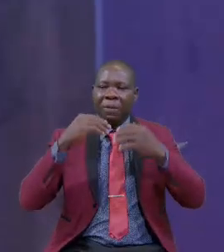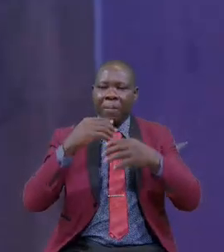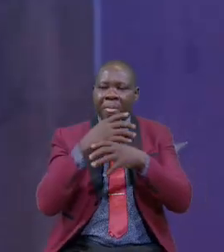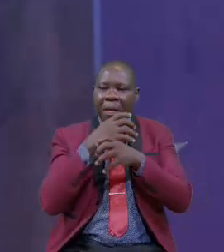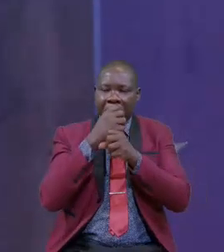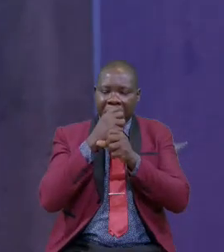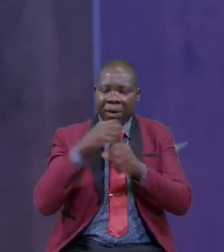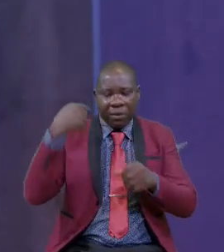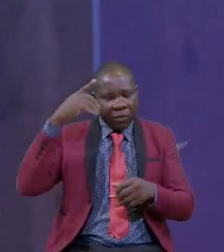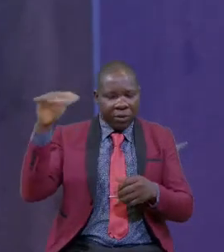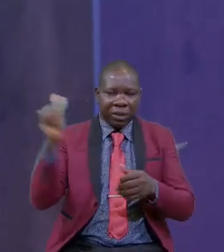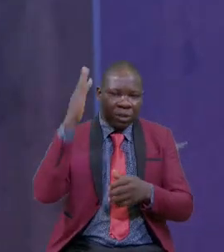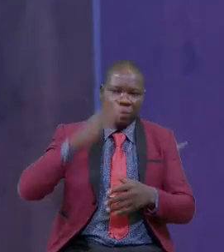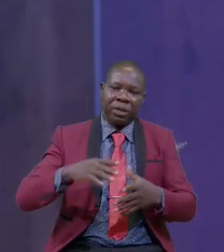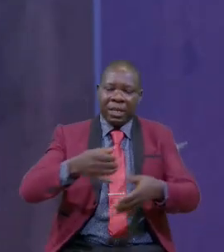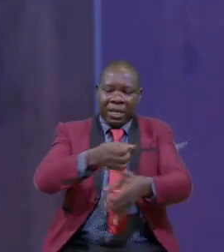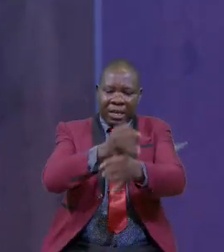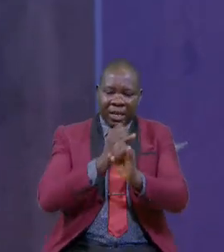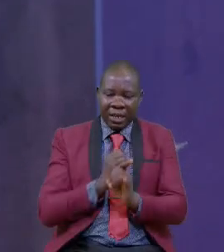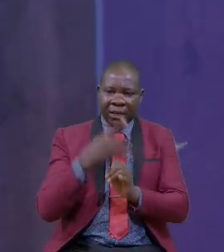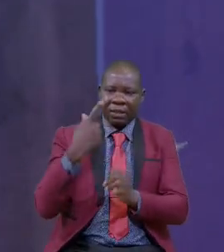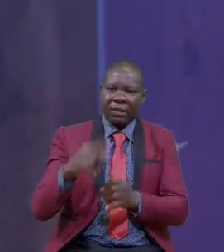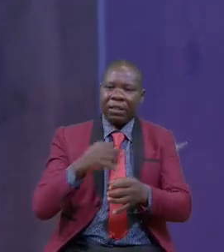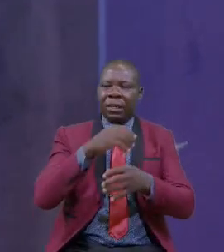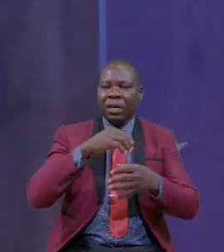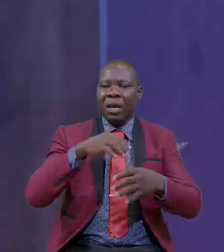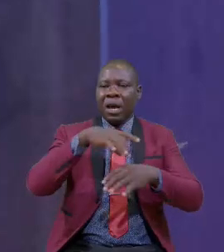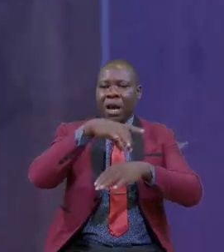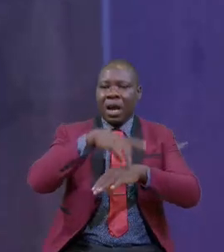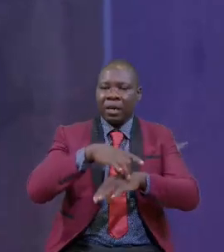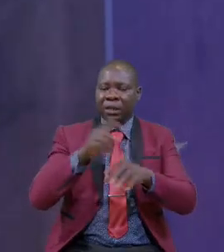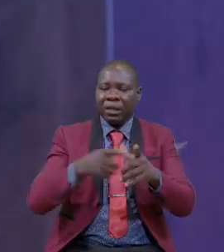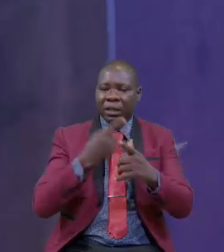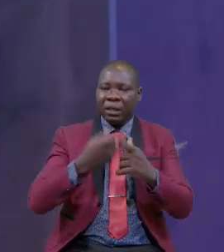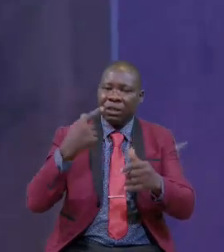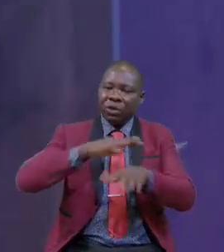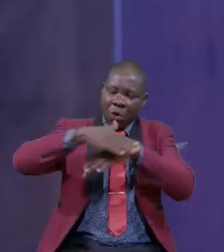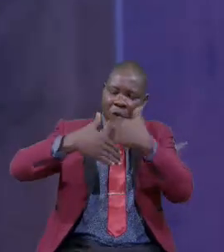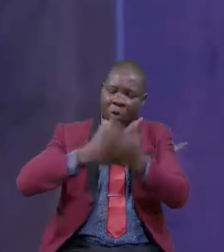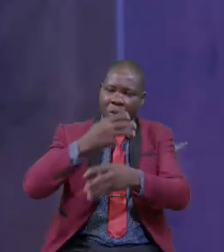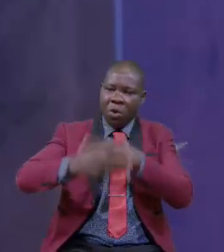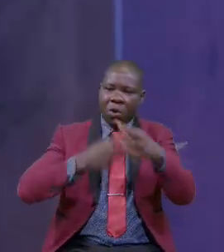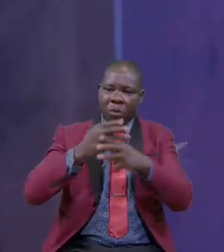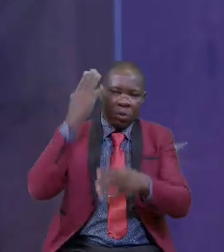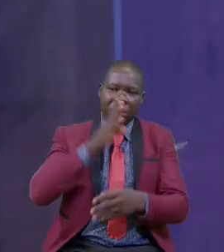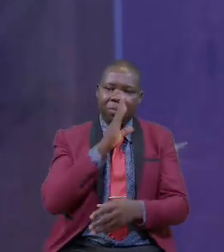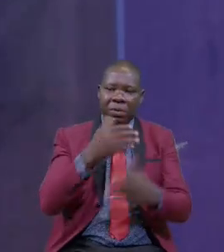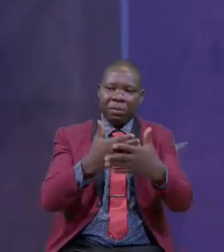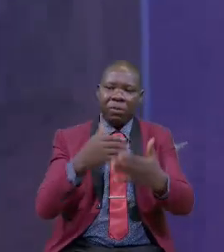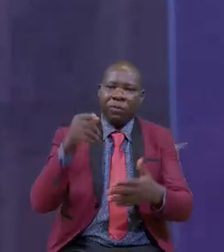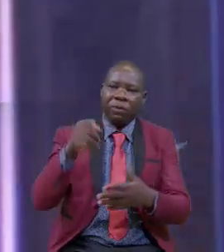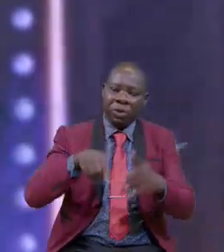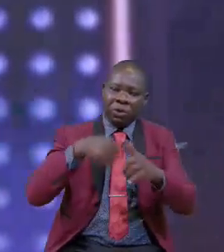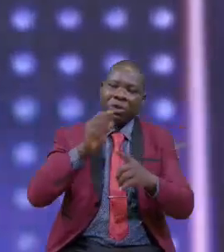earth. Then the whole world will be before you. When you are broken, you are pleading before the Lord.